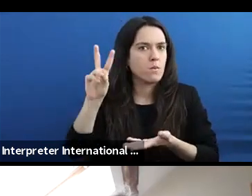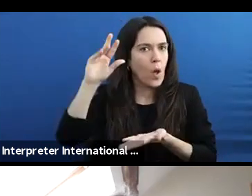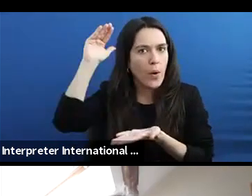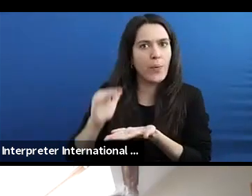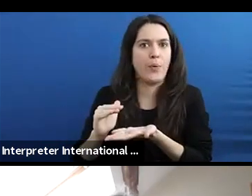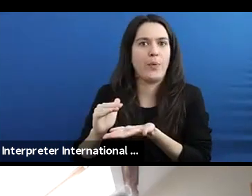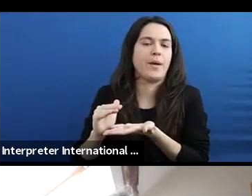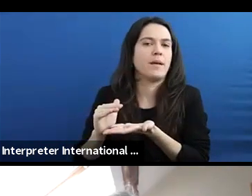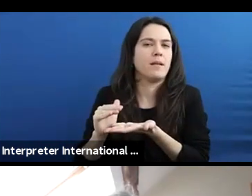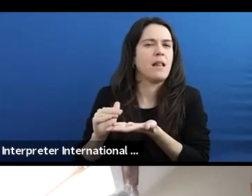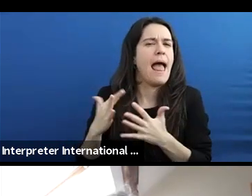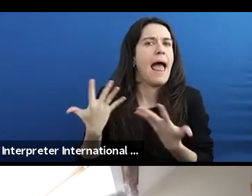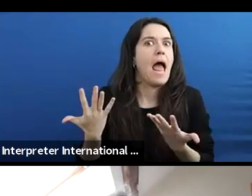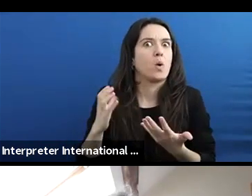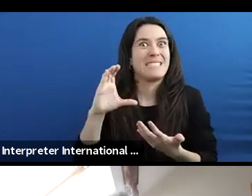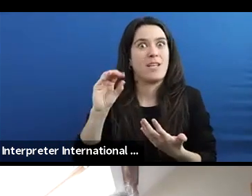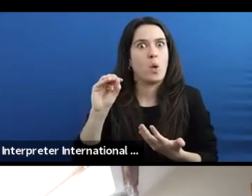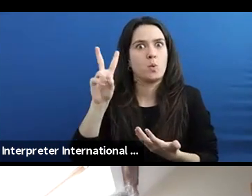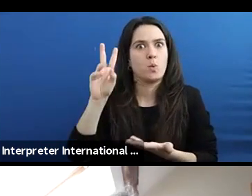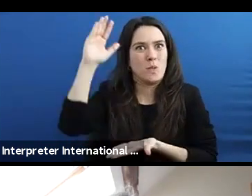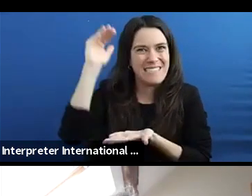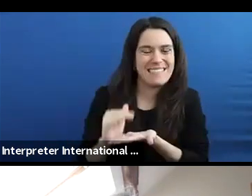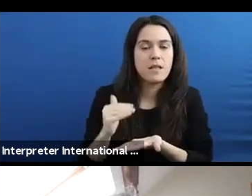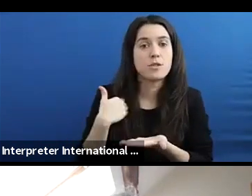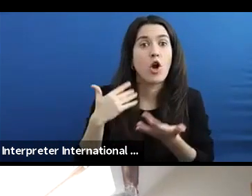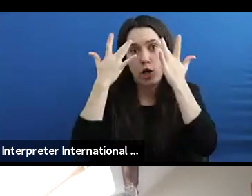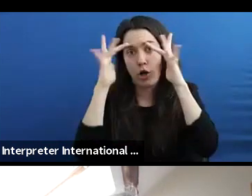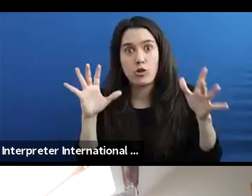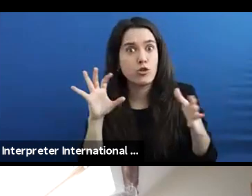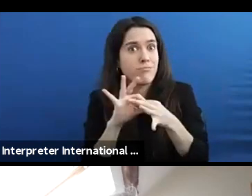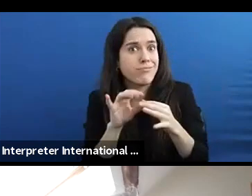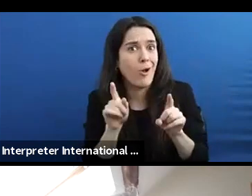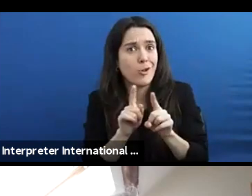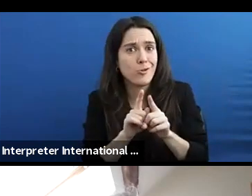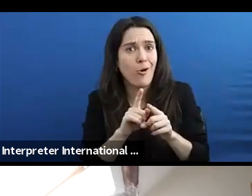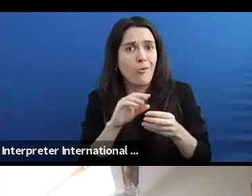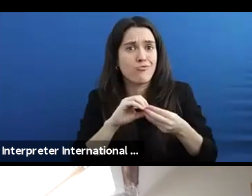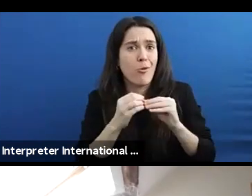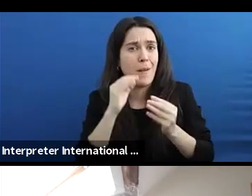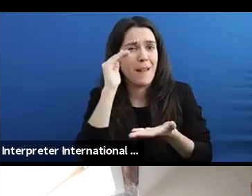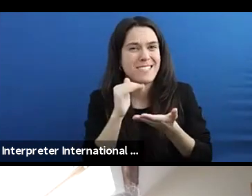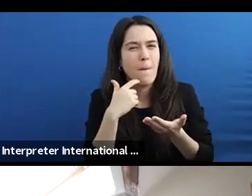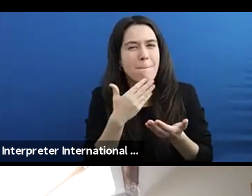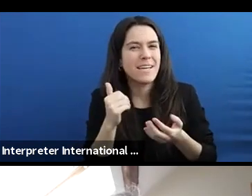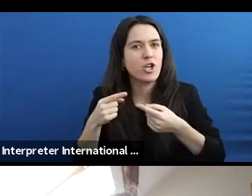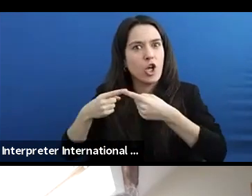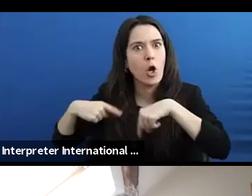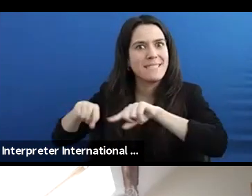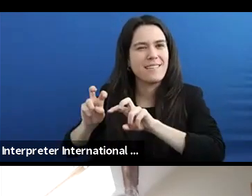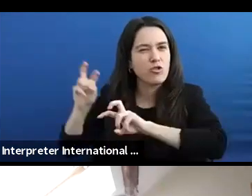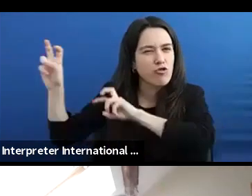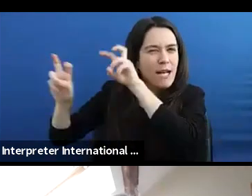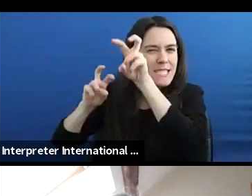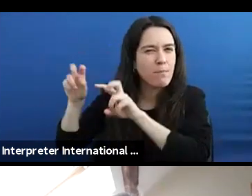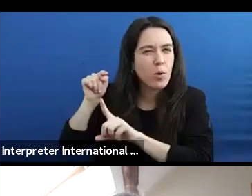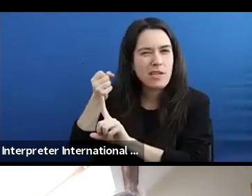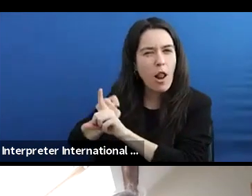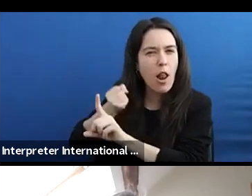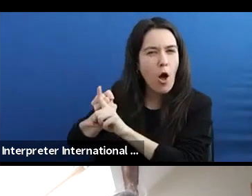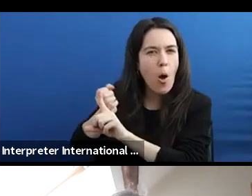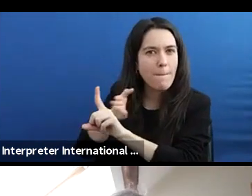the biggest issue for the cultural sector will be gone as well. The next idea would be the production. Yes, the production